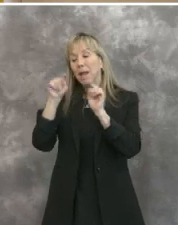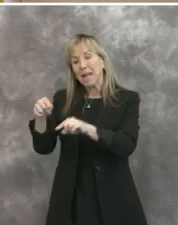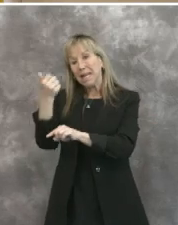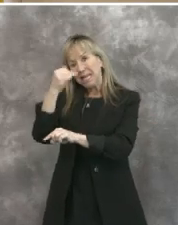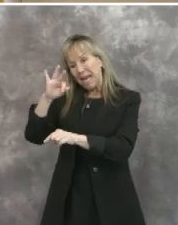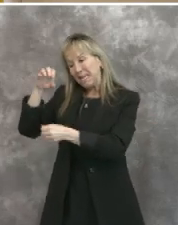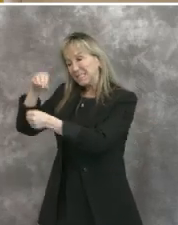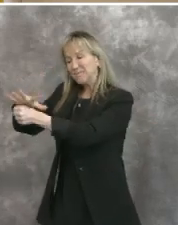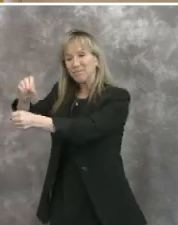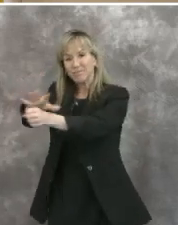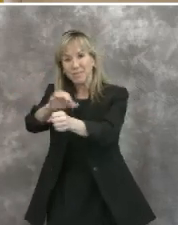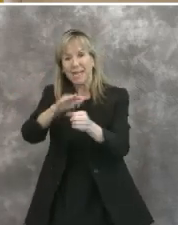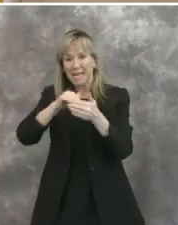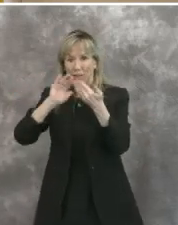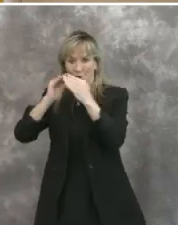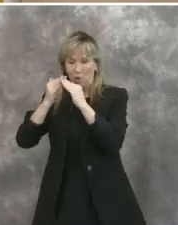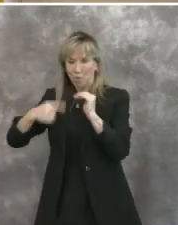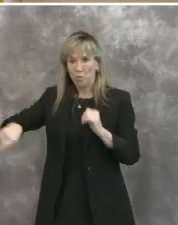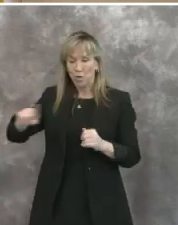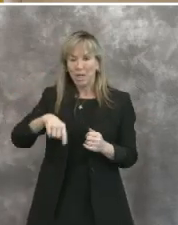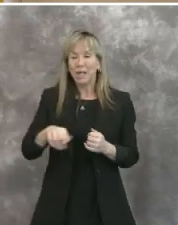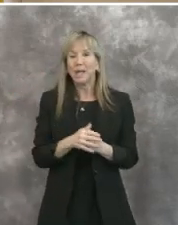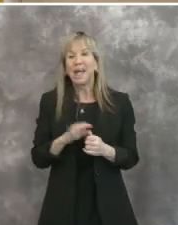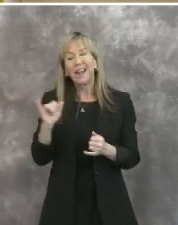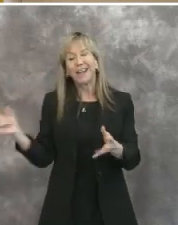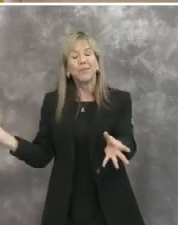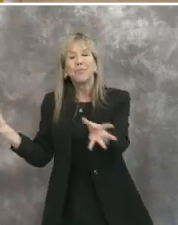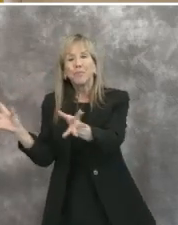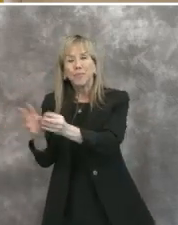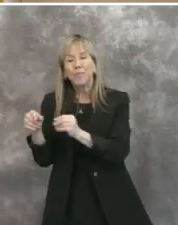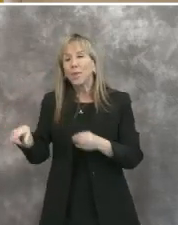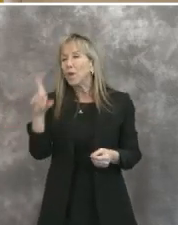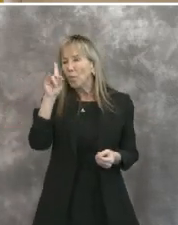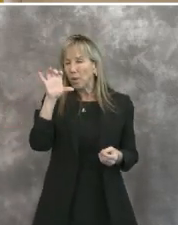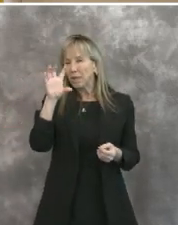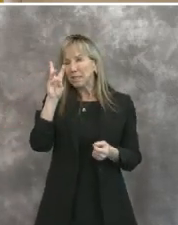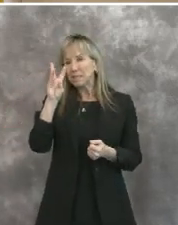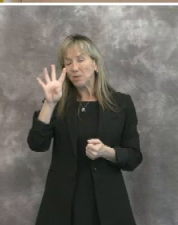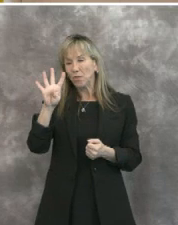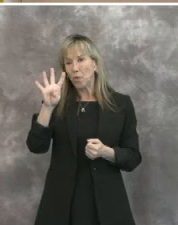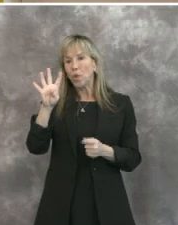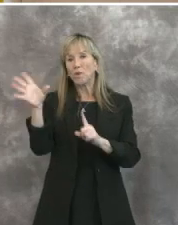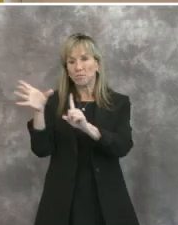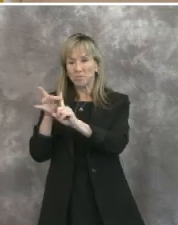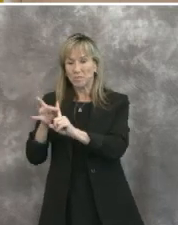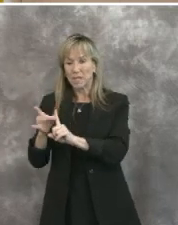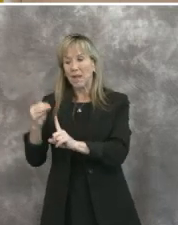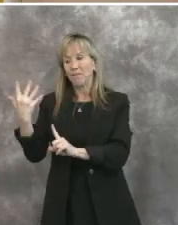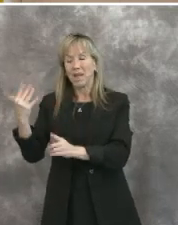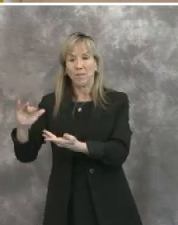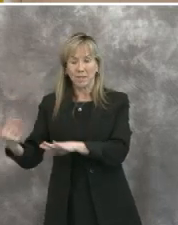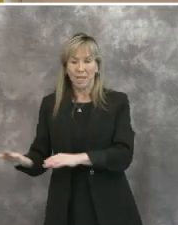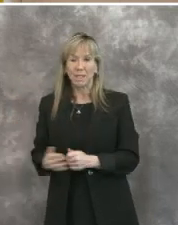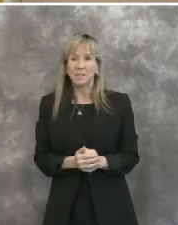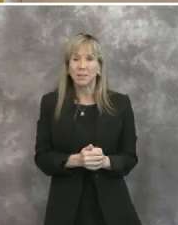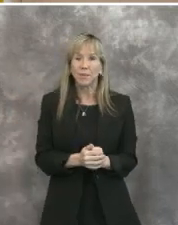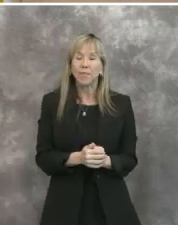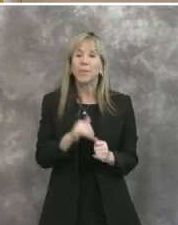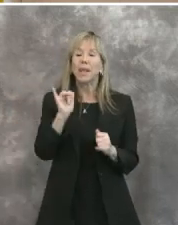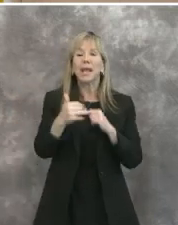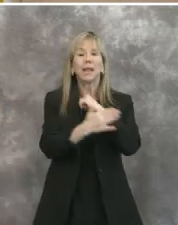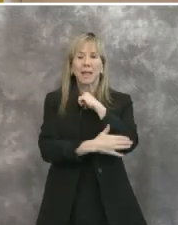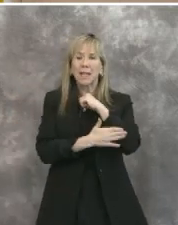active outbreaks in community setting locations, which includes 164 cases and 5 deaths. The